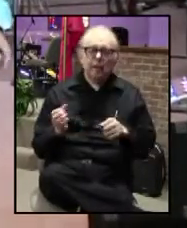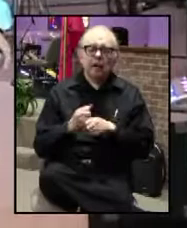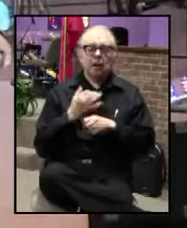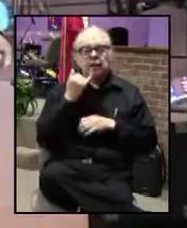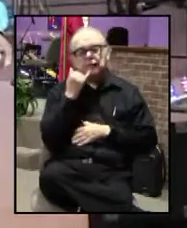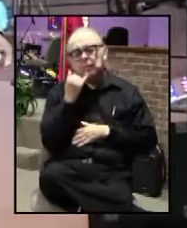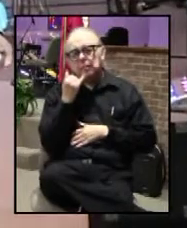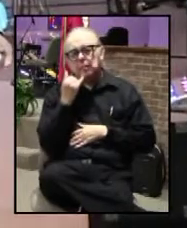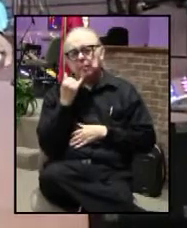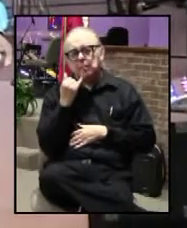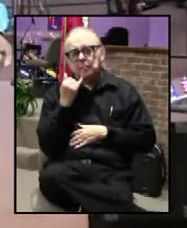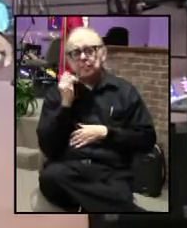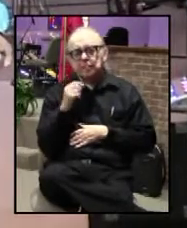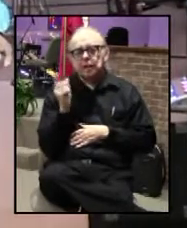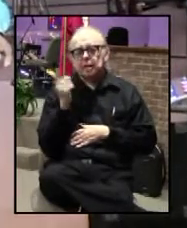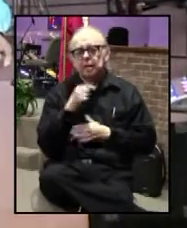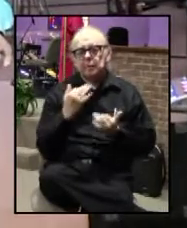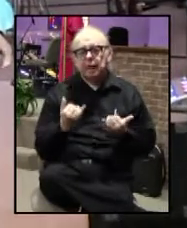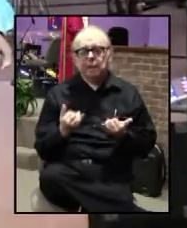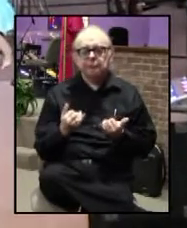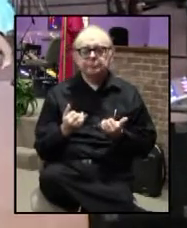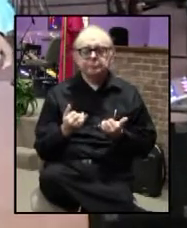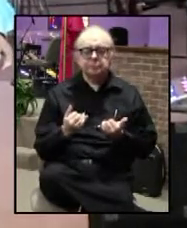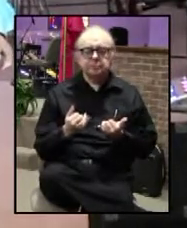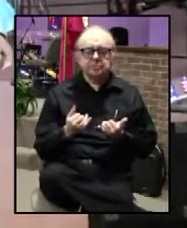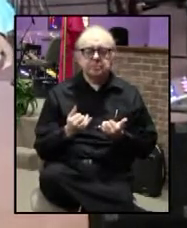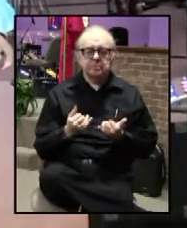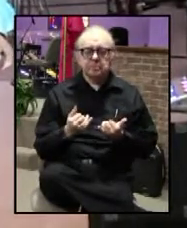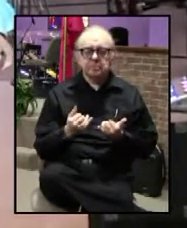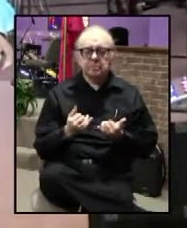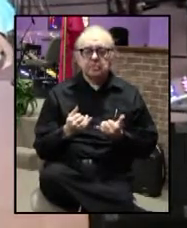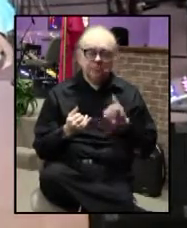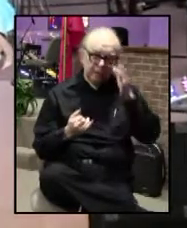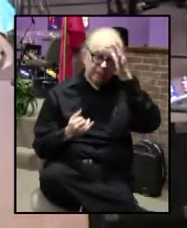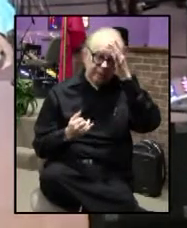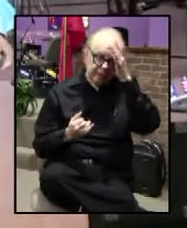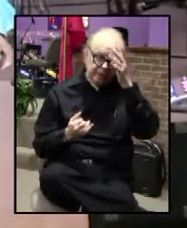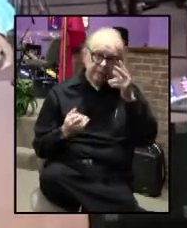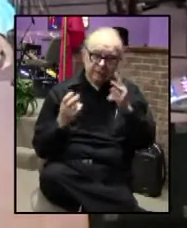phone call. You need to come quick. He's taken a turn for the worse.